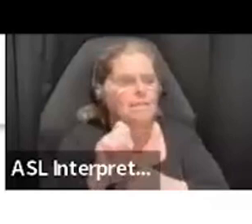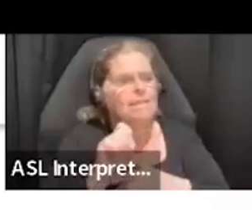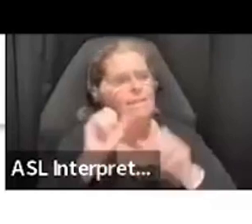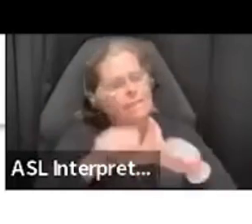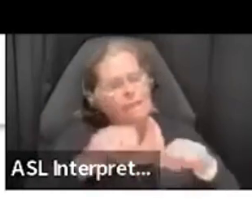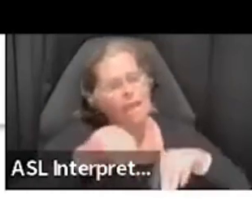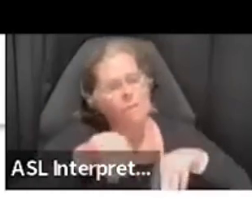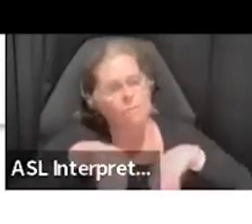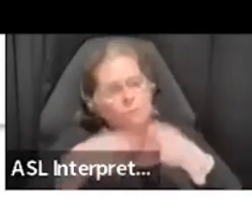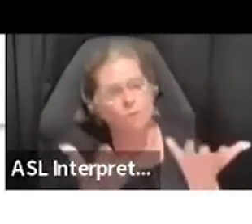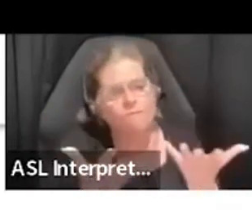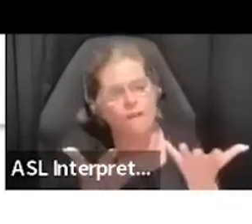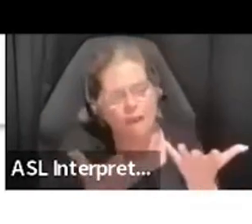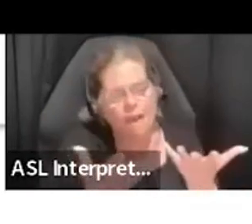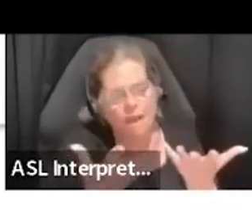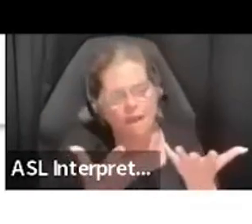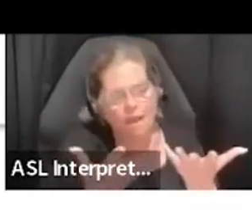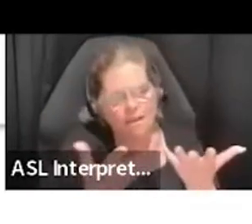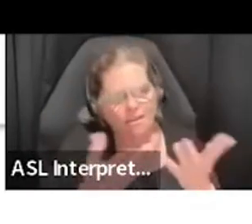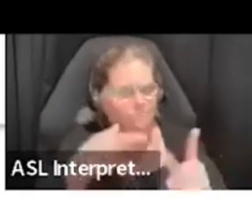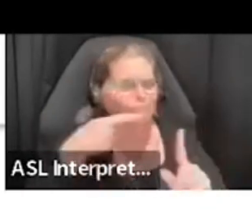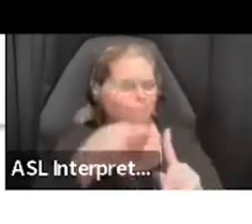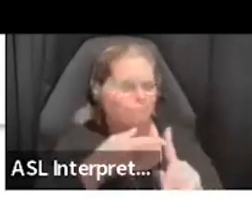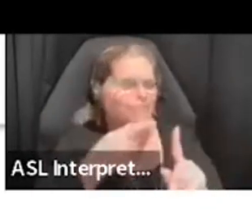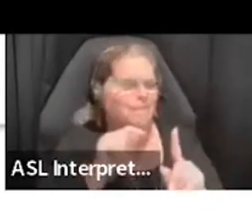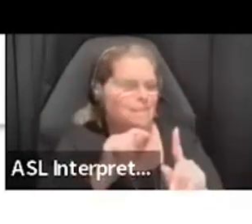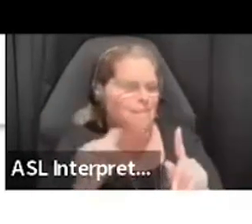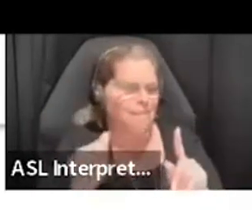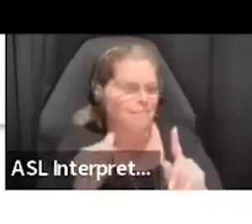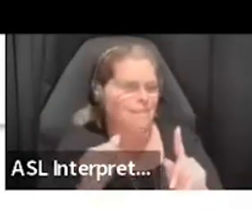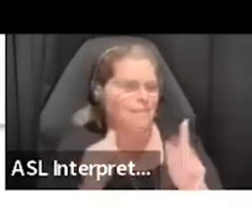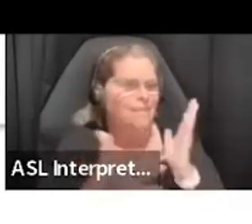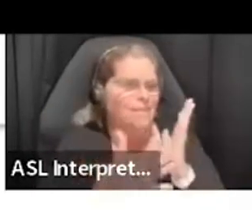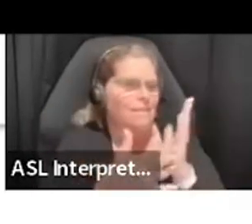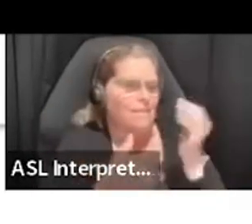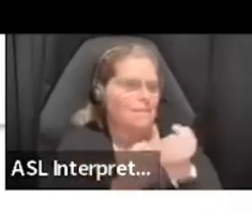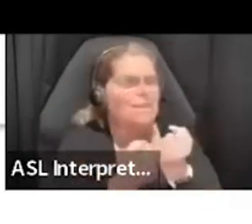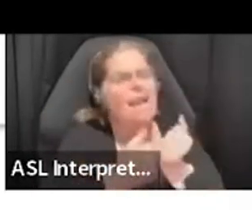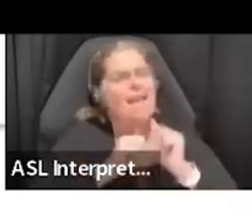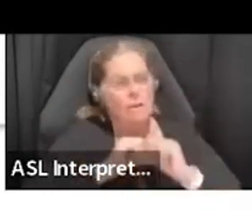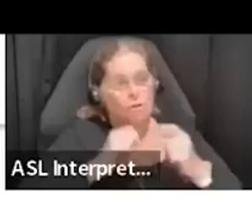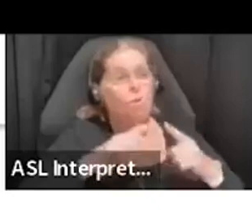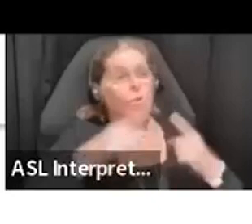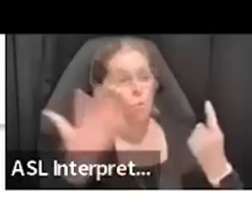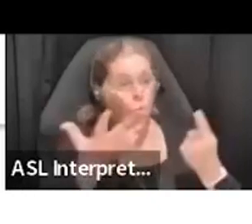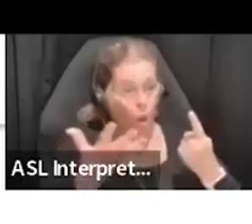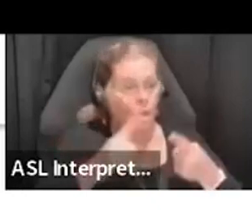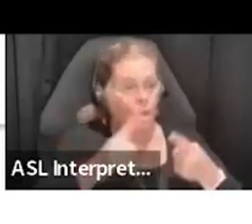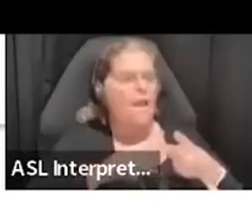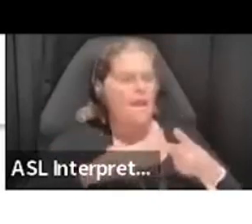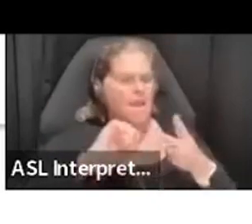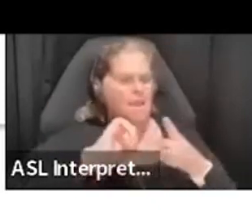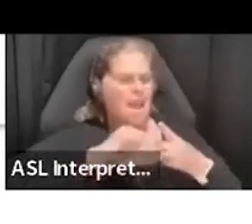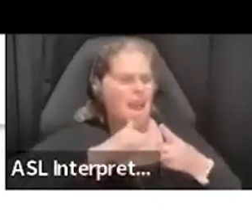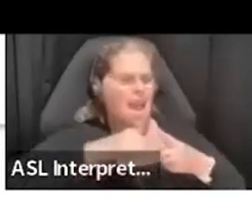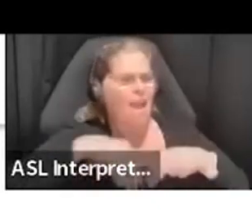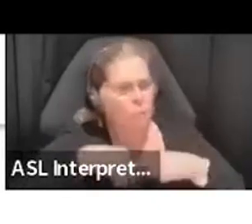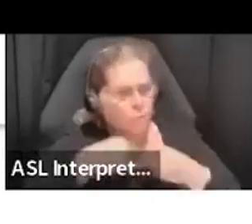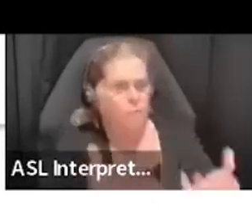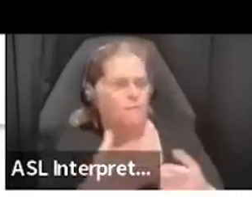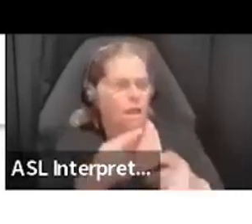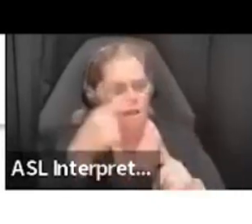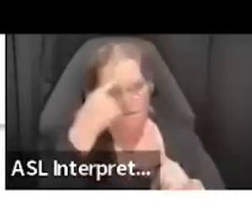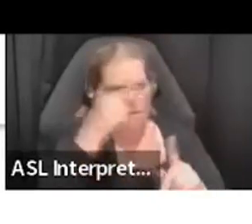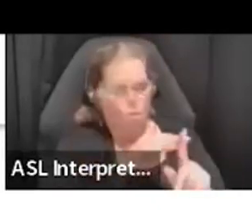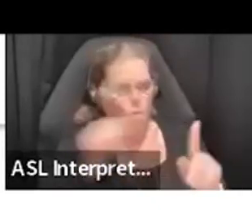the way of technical assistance, and how to provide that technical assistance that will help the IEP teams have the